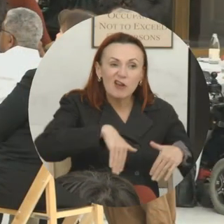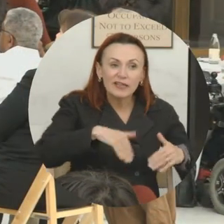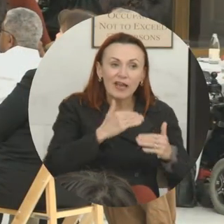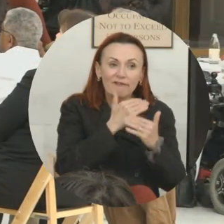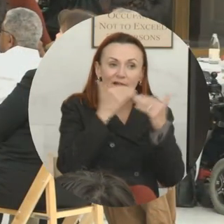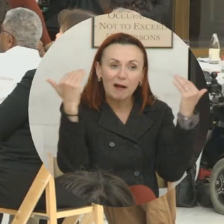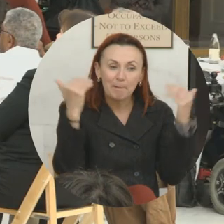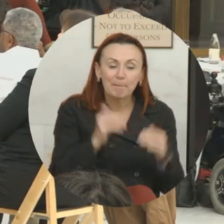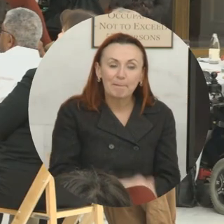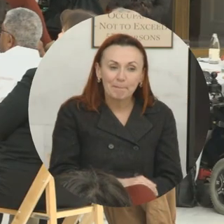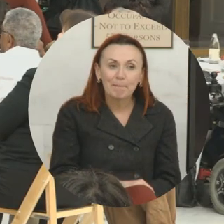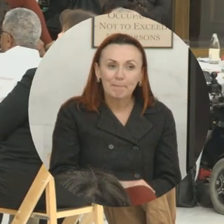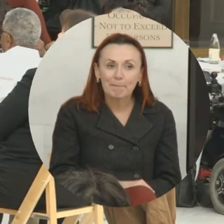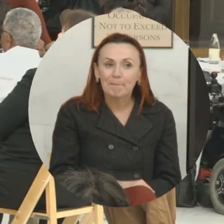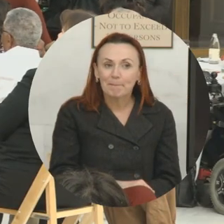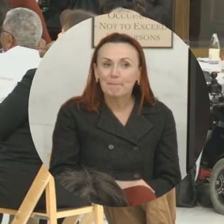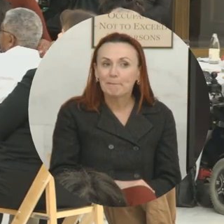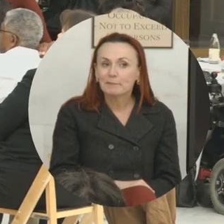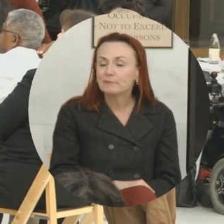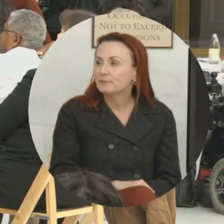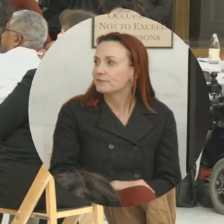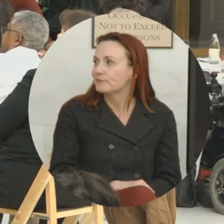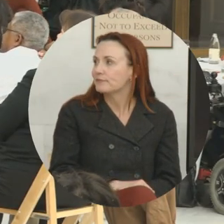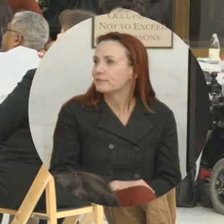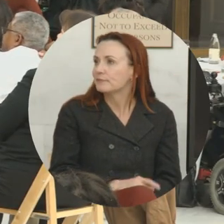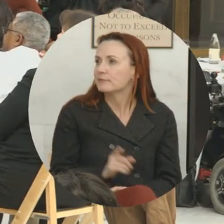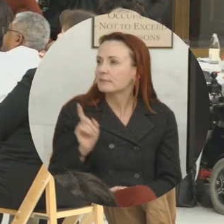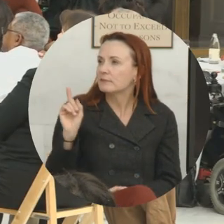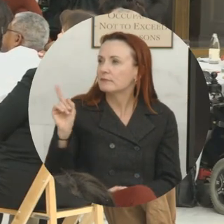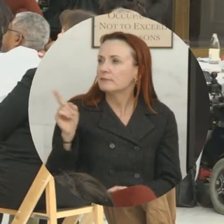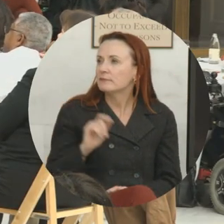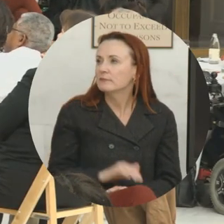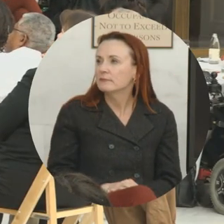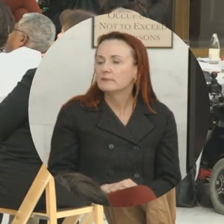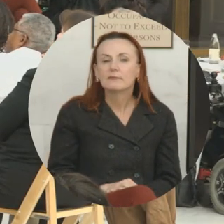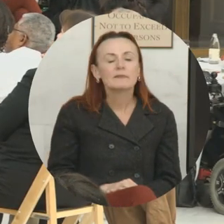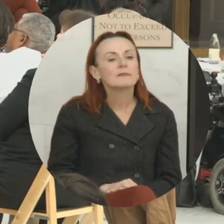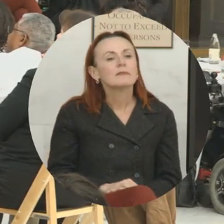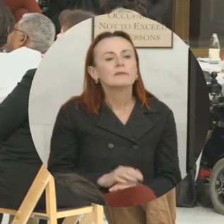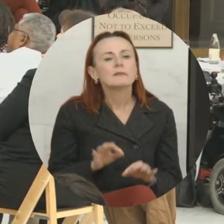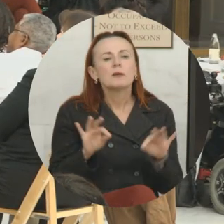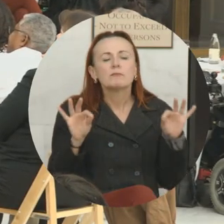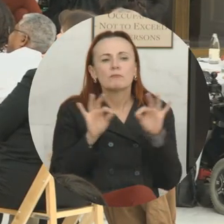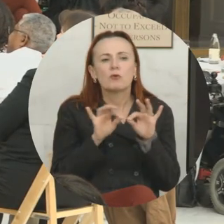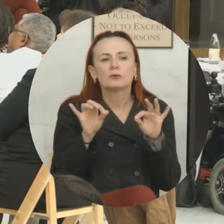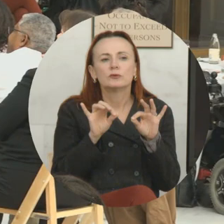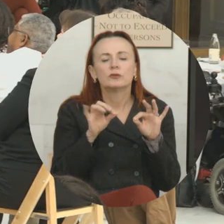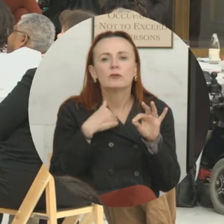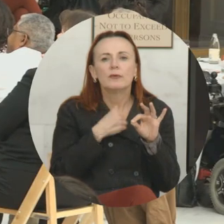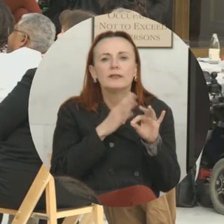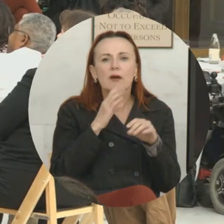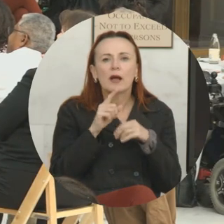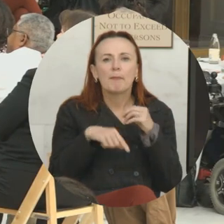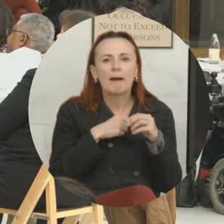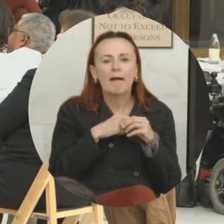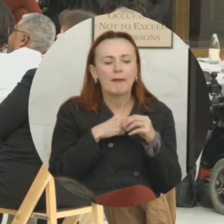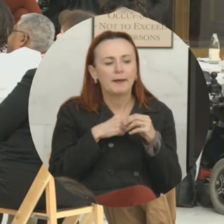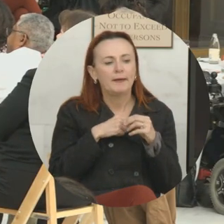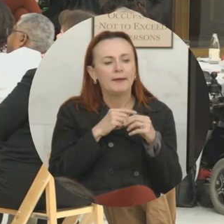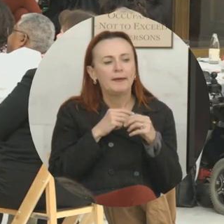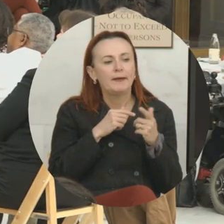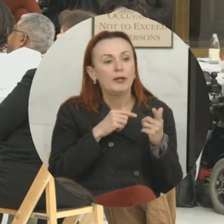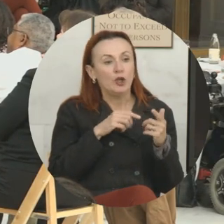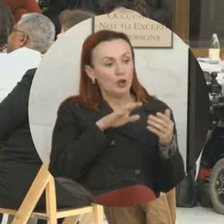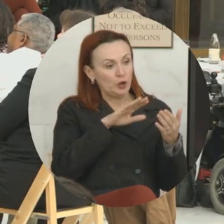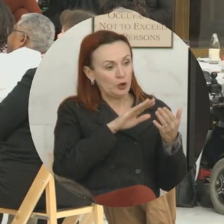And just to add, I mean, the core tenet of the whole community approach is meeting communities where they are. Right, and that's the part that we always remember. Just because